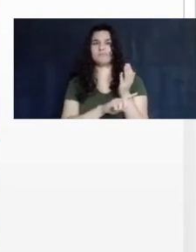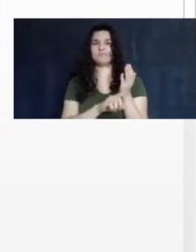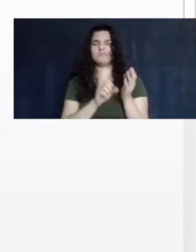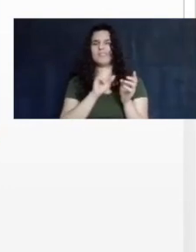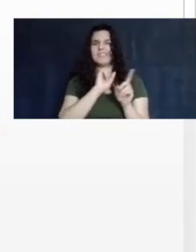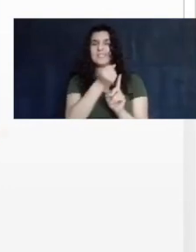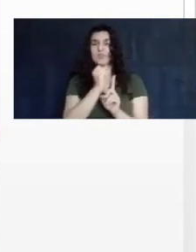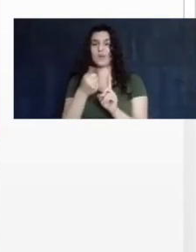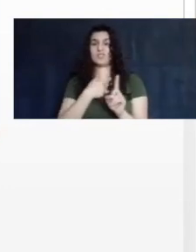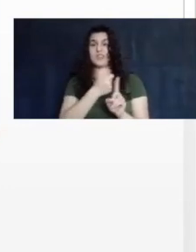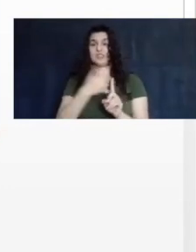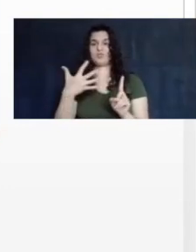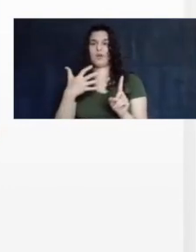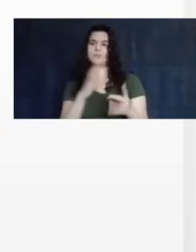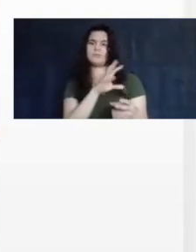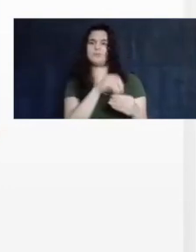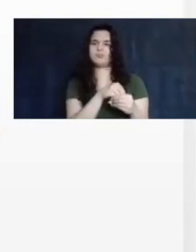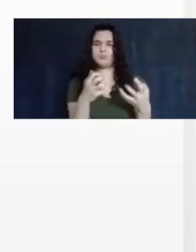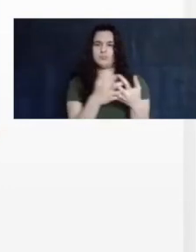just described.